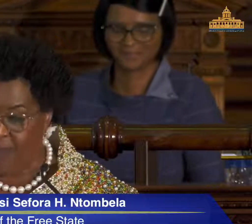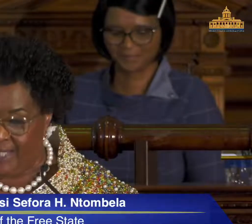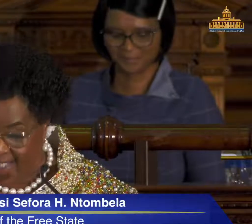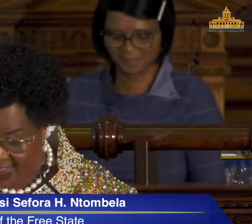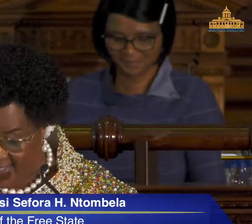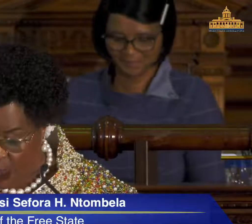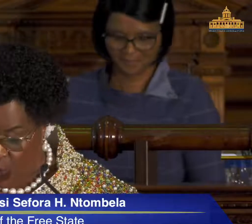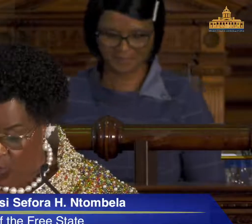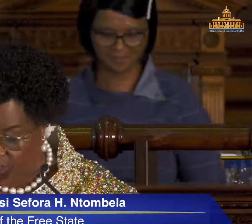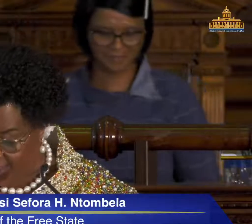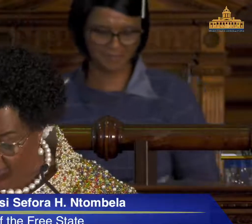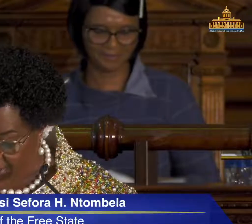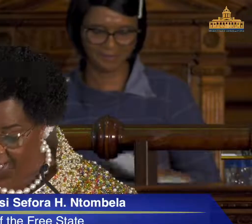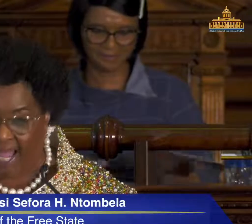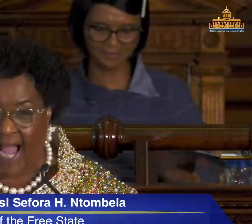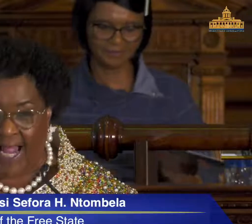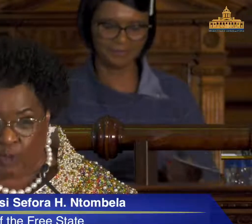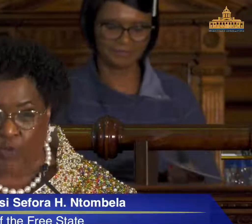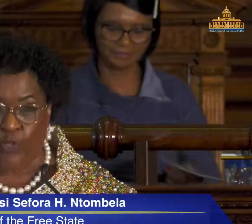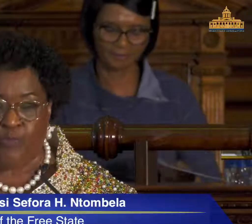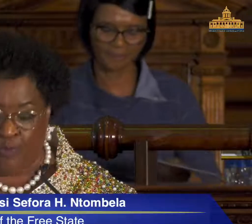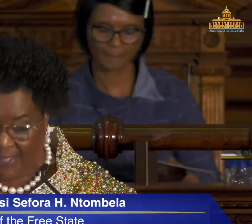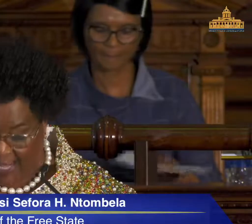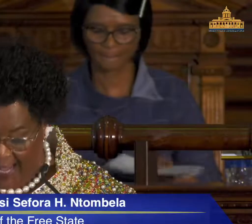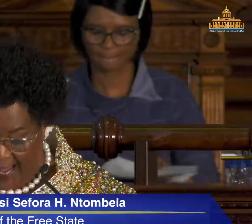do, please,